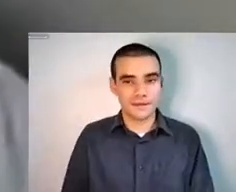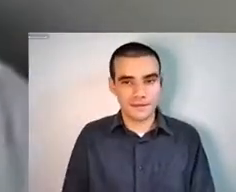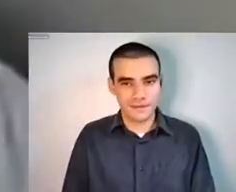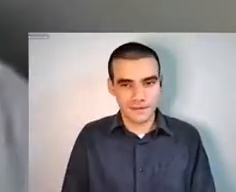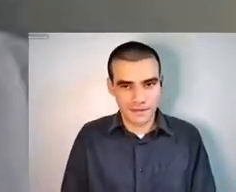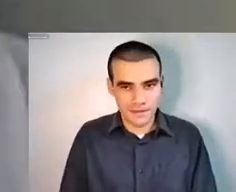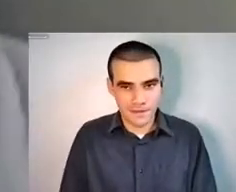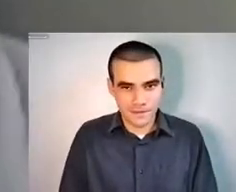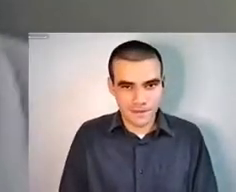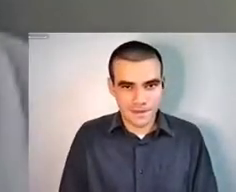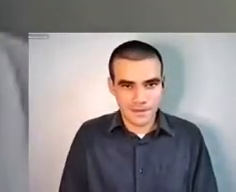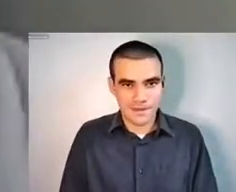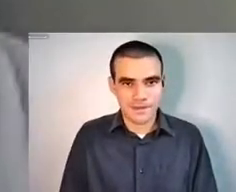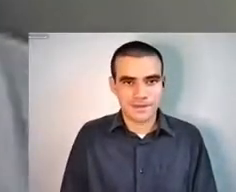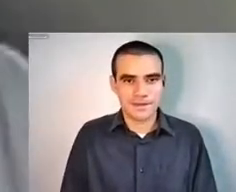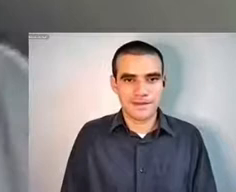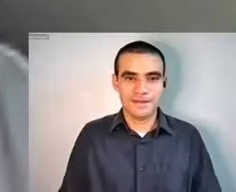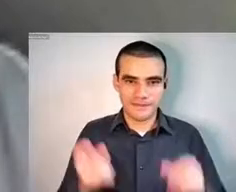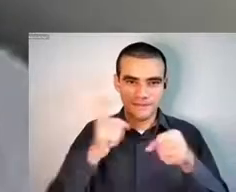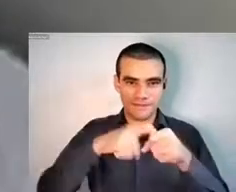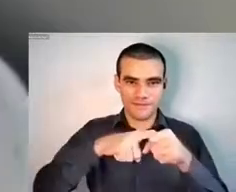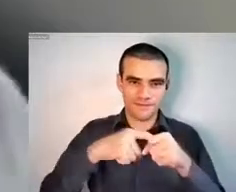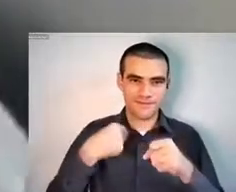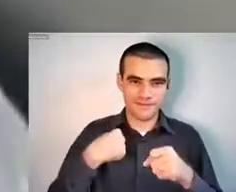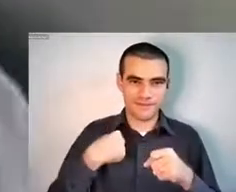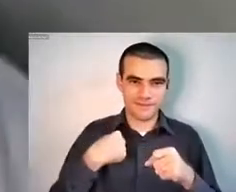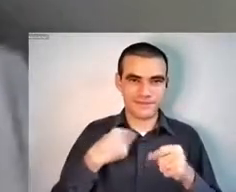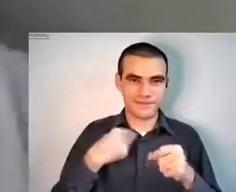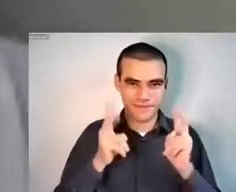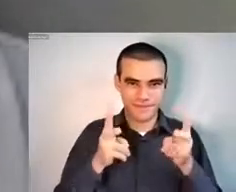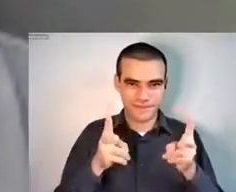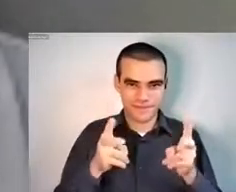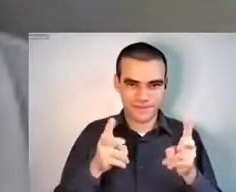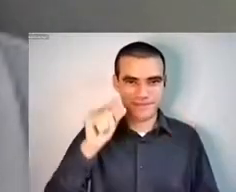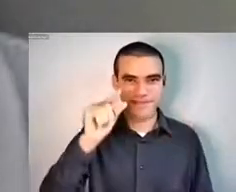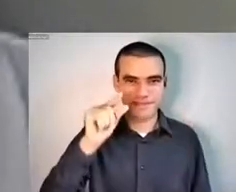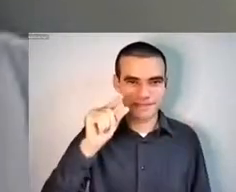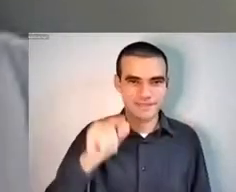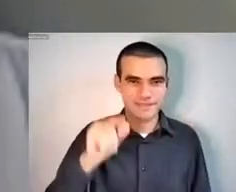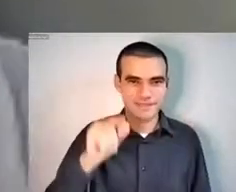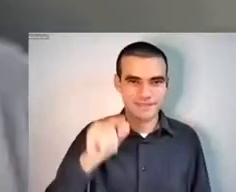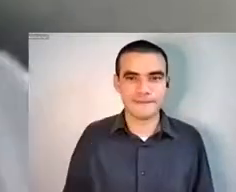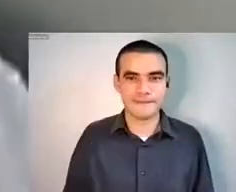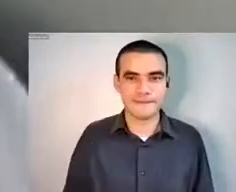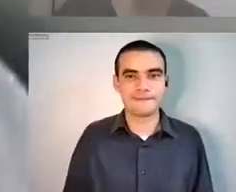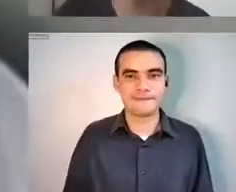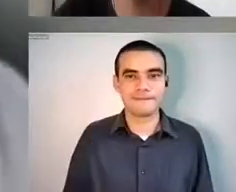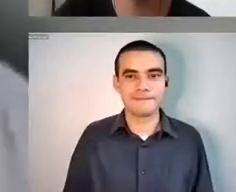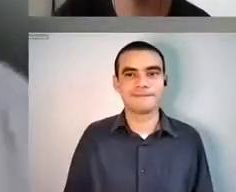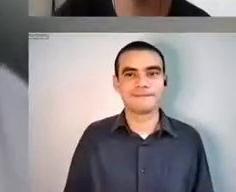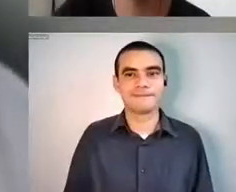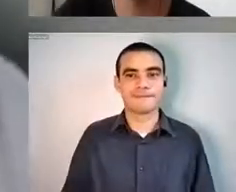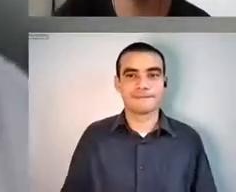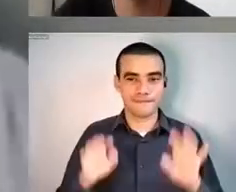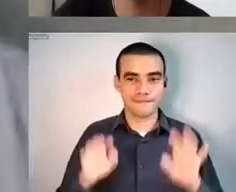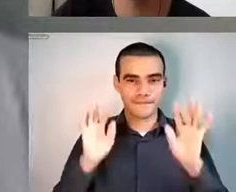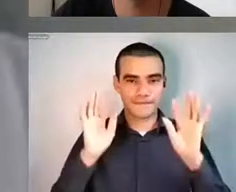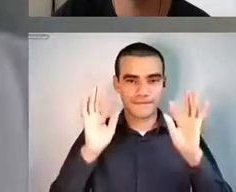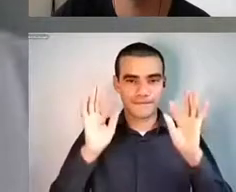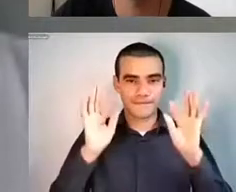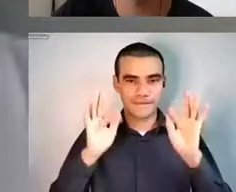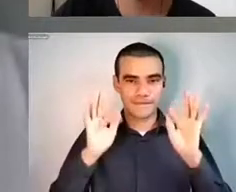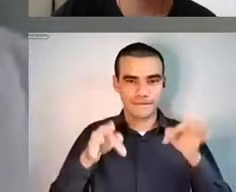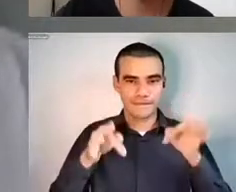Okay, I still have a few time, right? Okay, just to close,